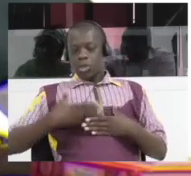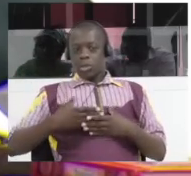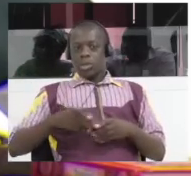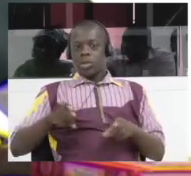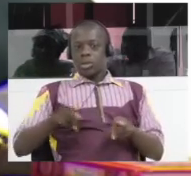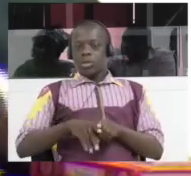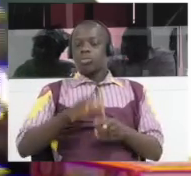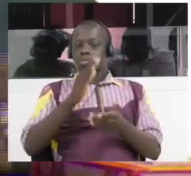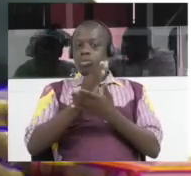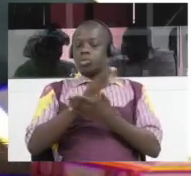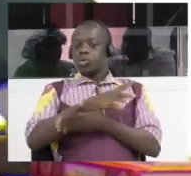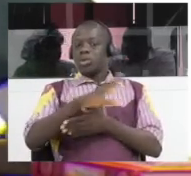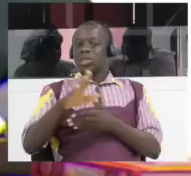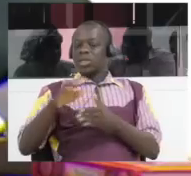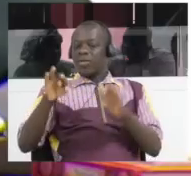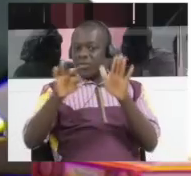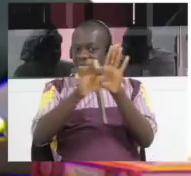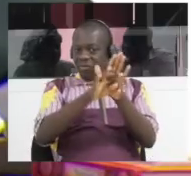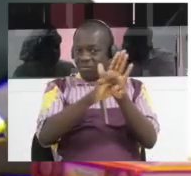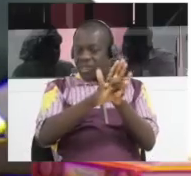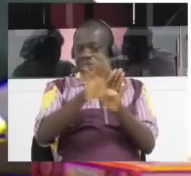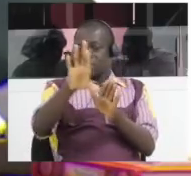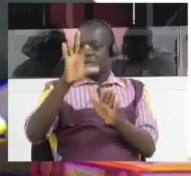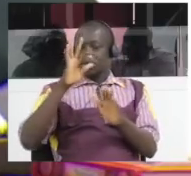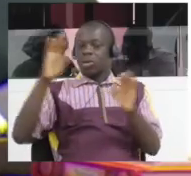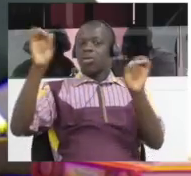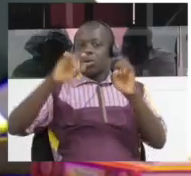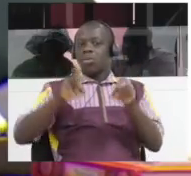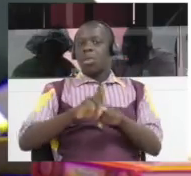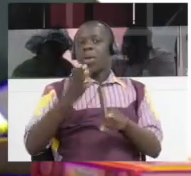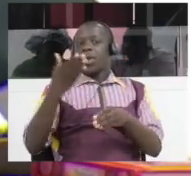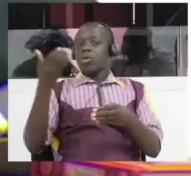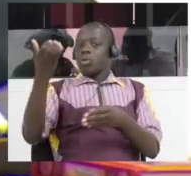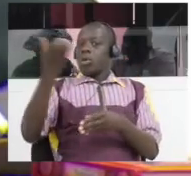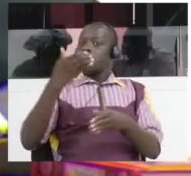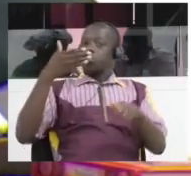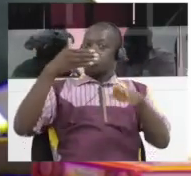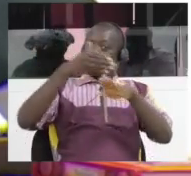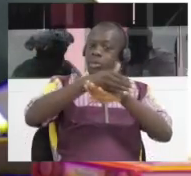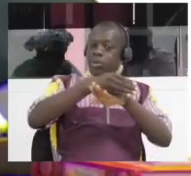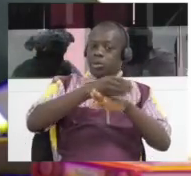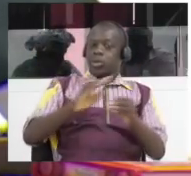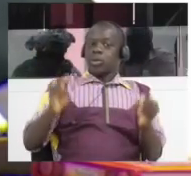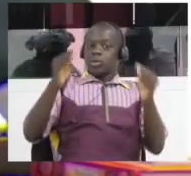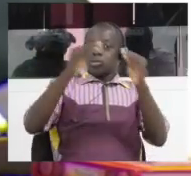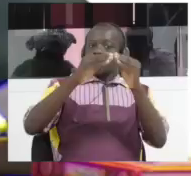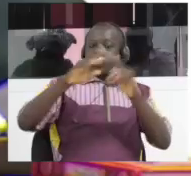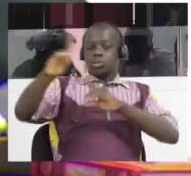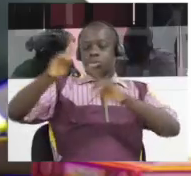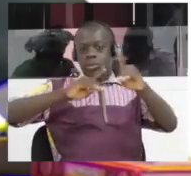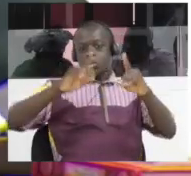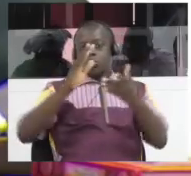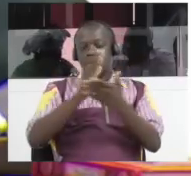So there was no concrete decisions. And then maybe he came late to join a discussion, which he was